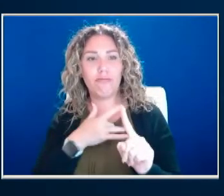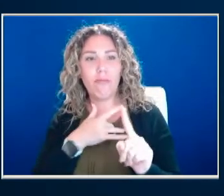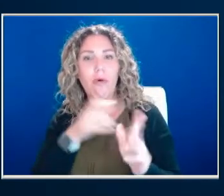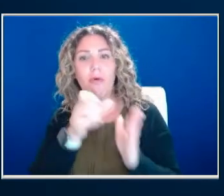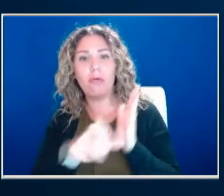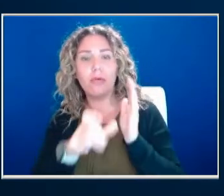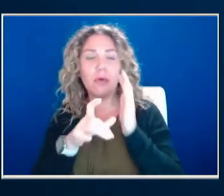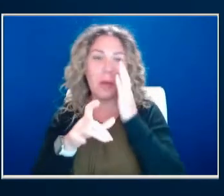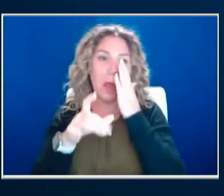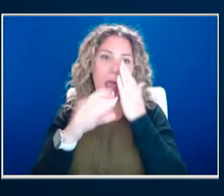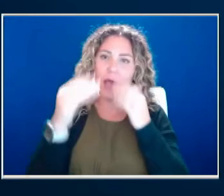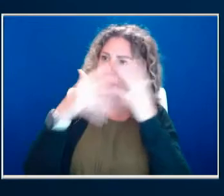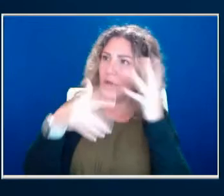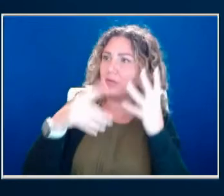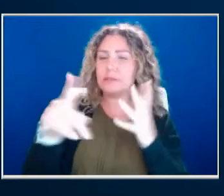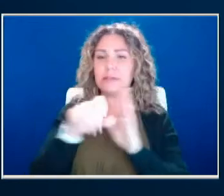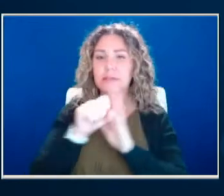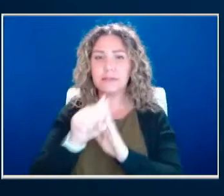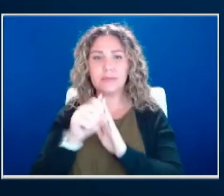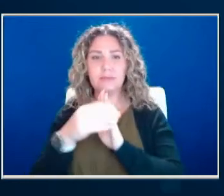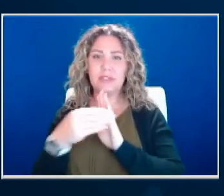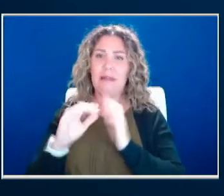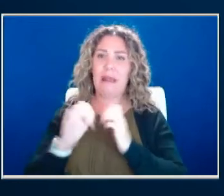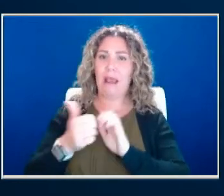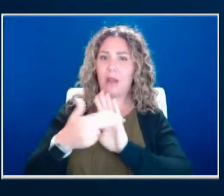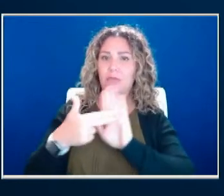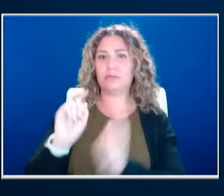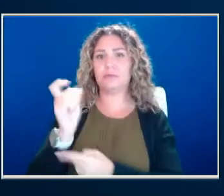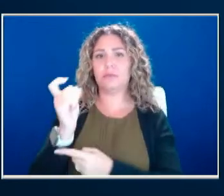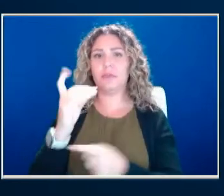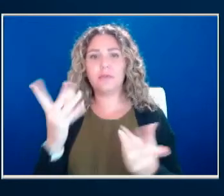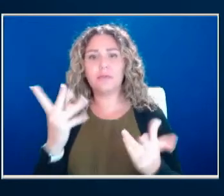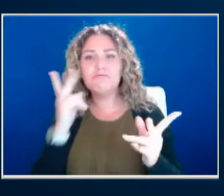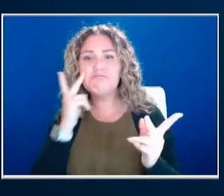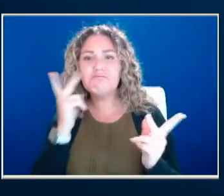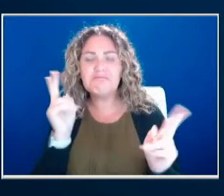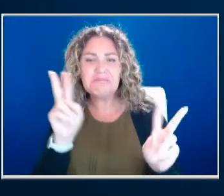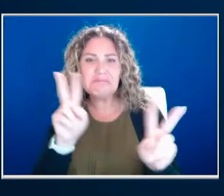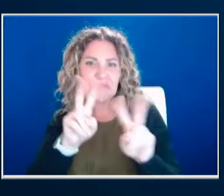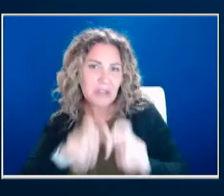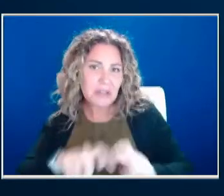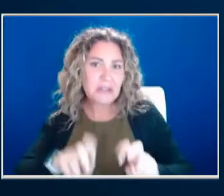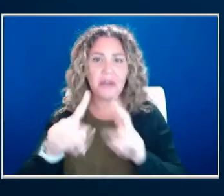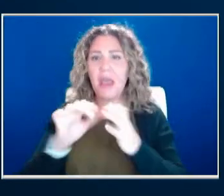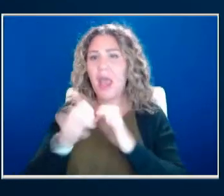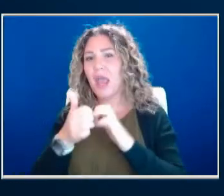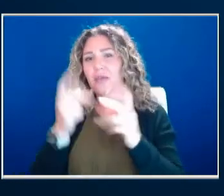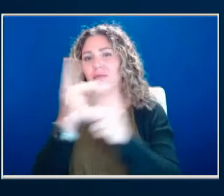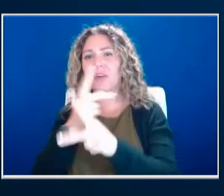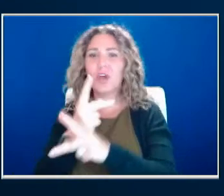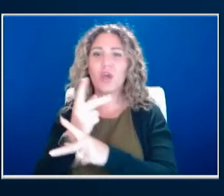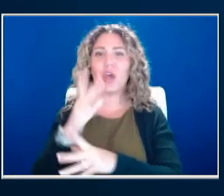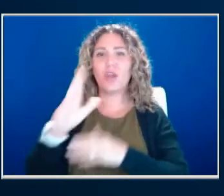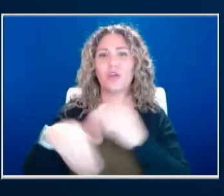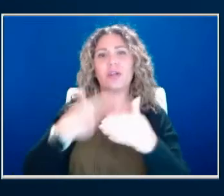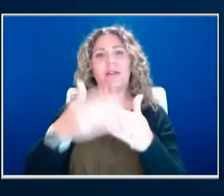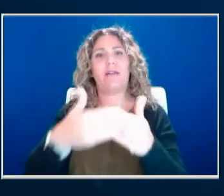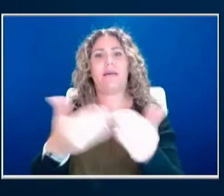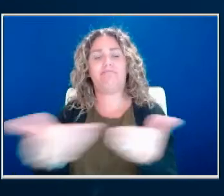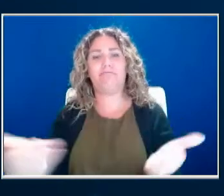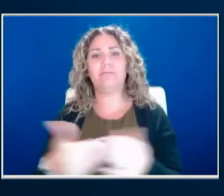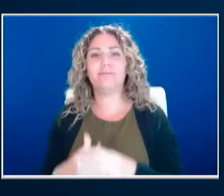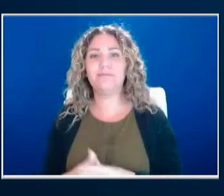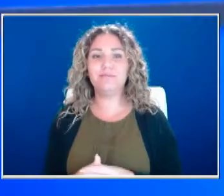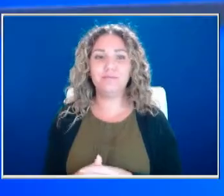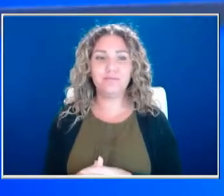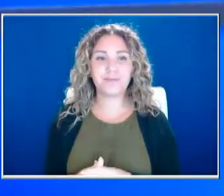you make the diagnosis, and what were you seeing in him, and how were you able to kind of figure out what were the next steps? Yeah, so